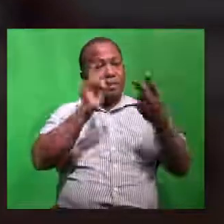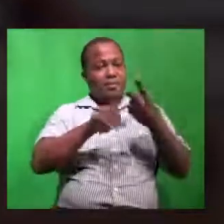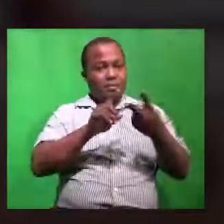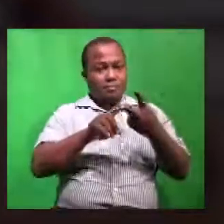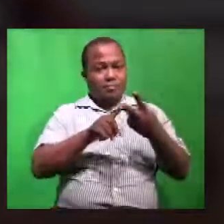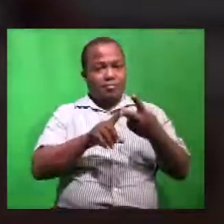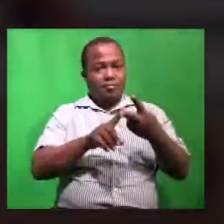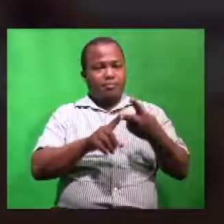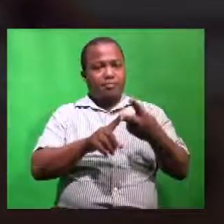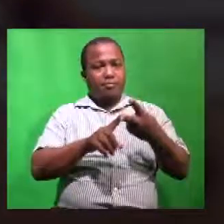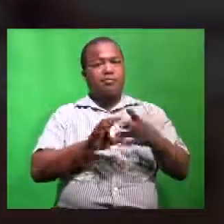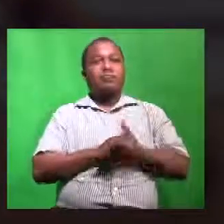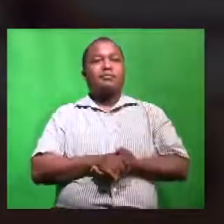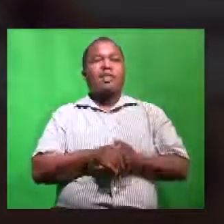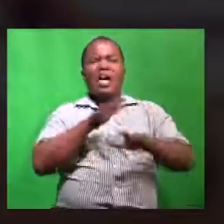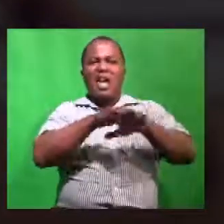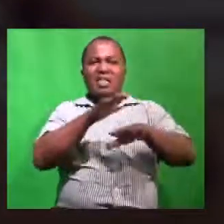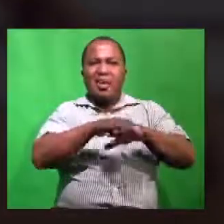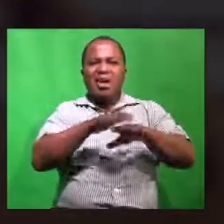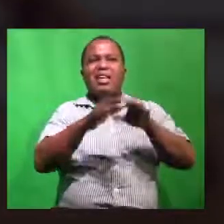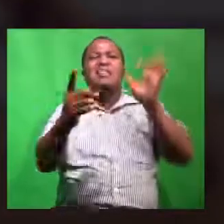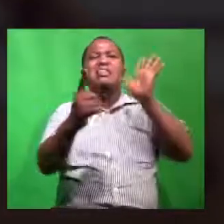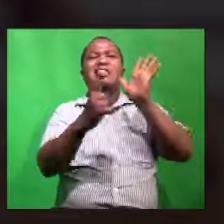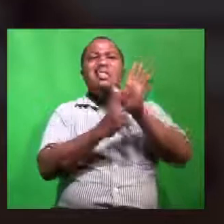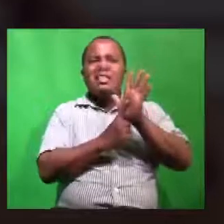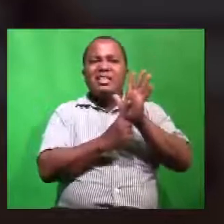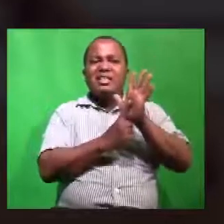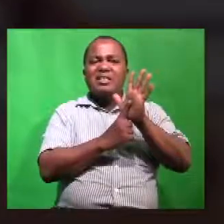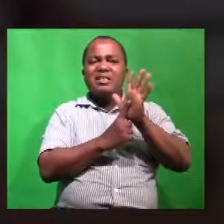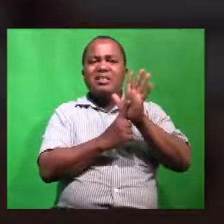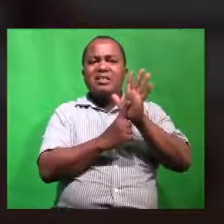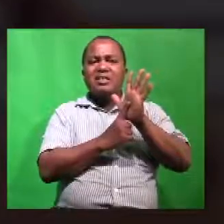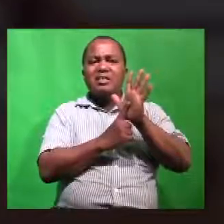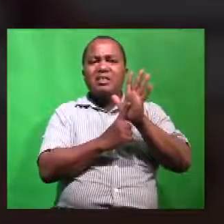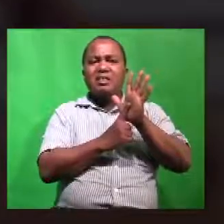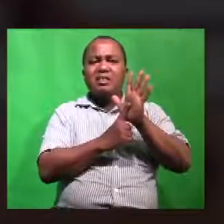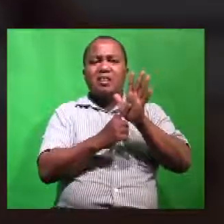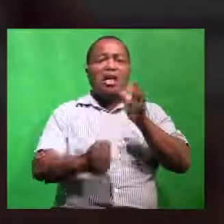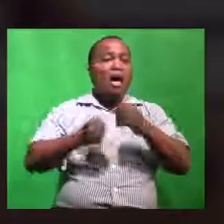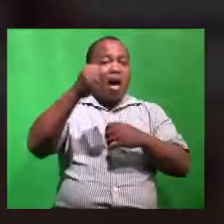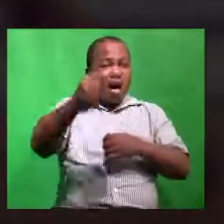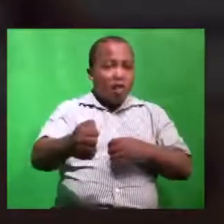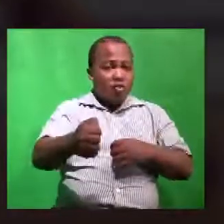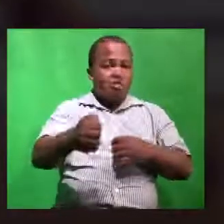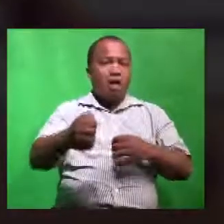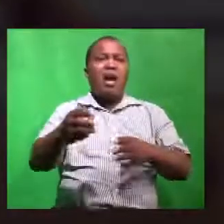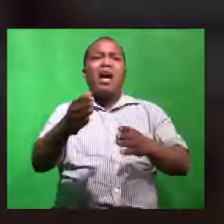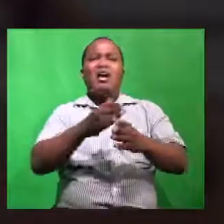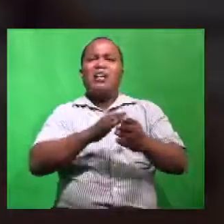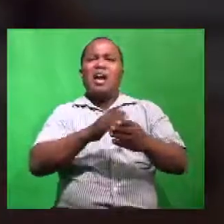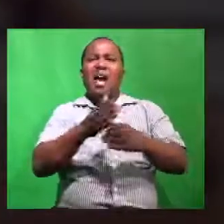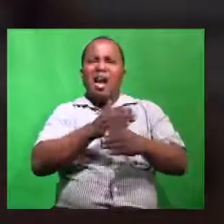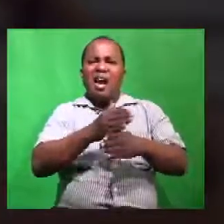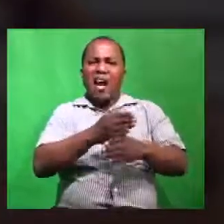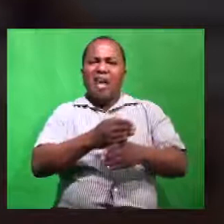one, examine 6 strategies against negative cultural values. Examine